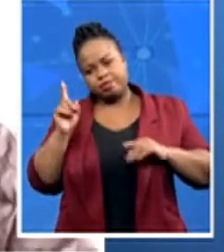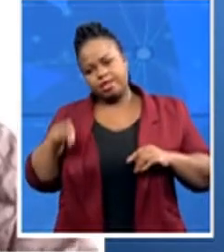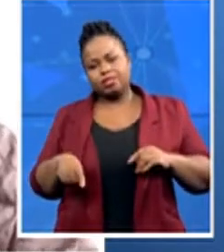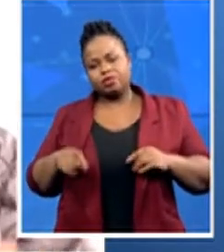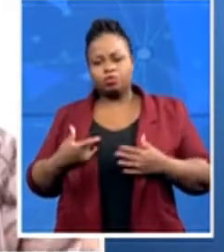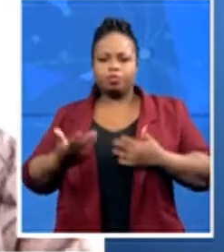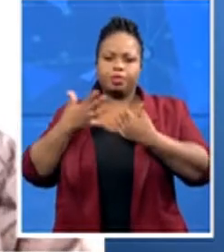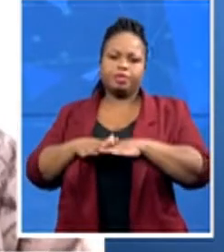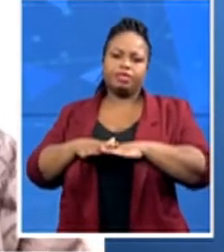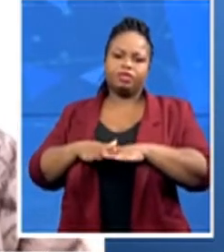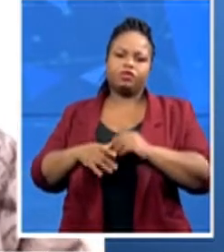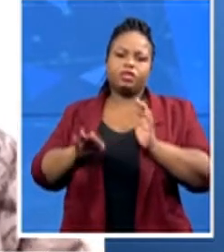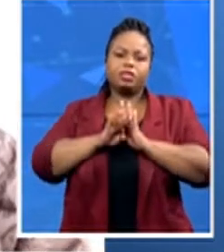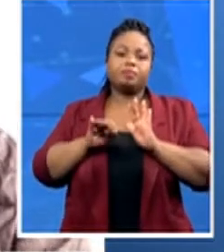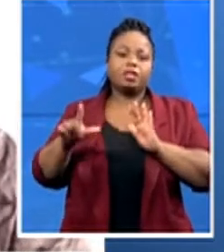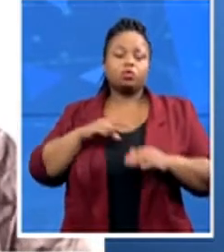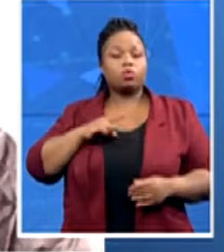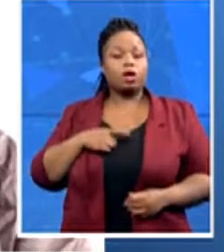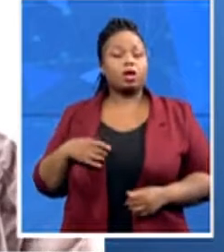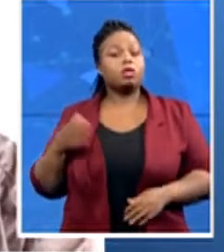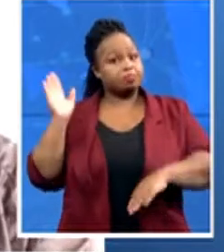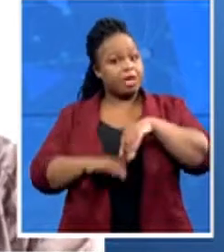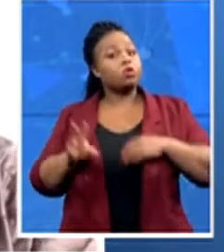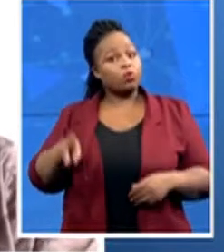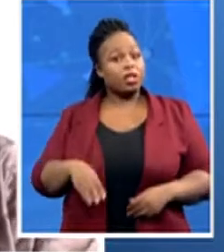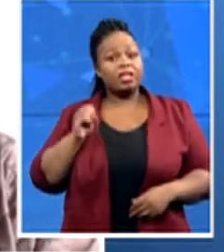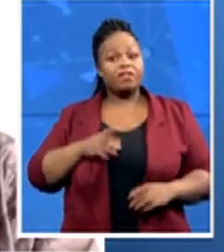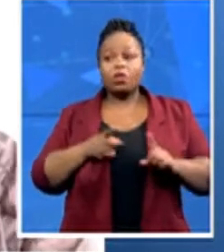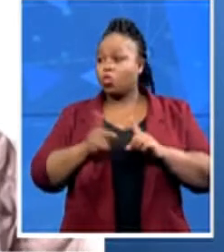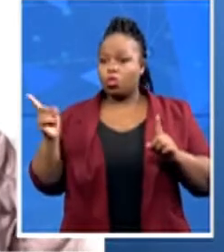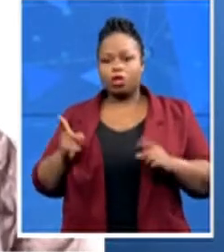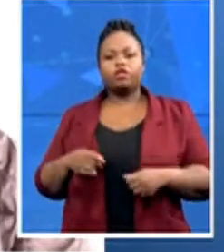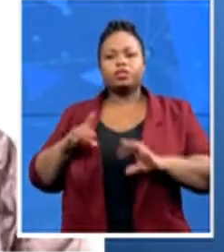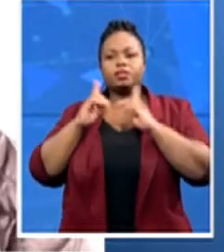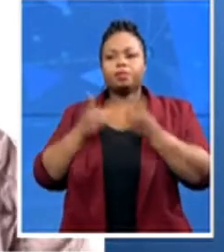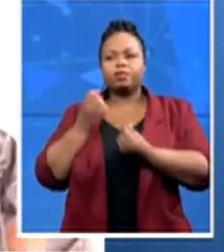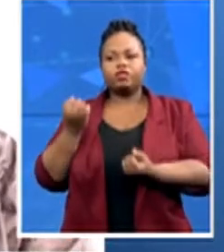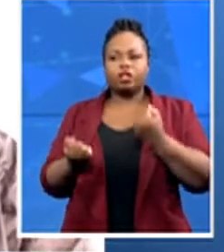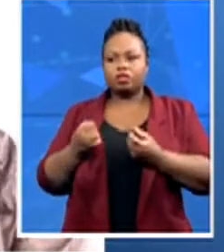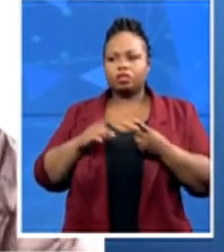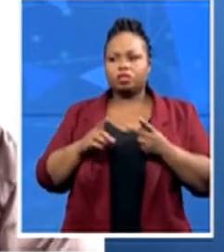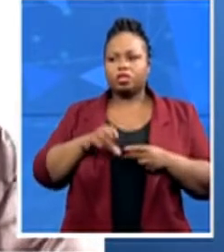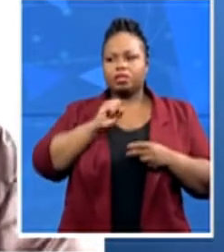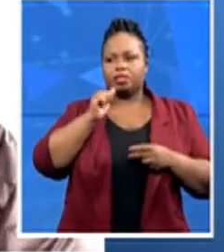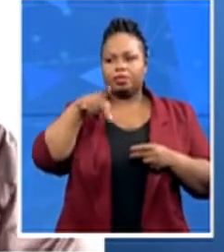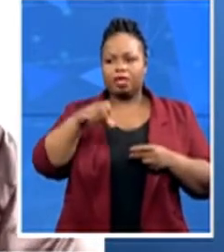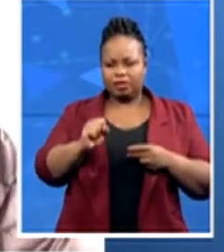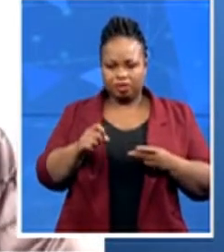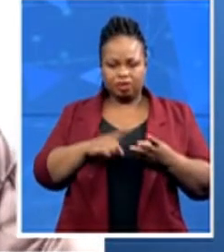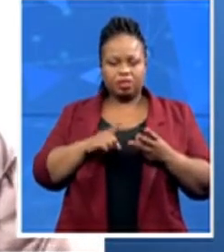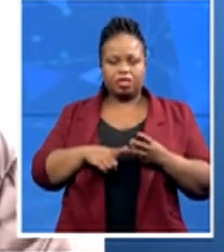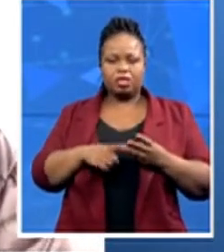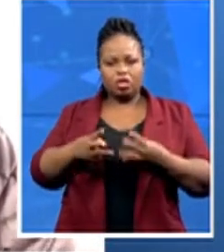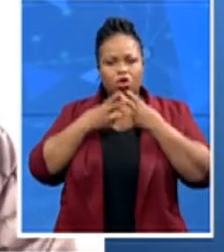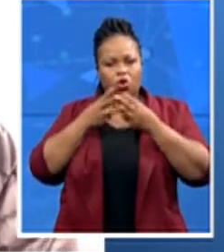huge implications for the Department of Justice, South African Police Service, and correctional services and social